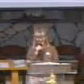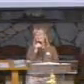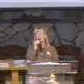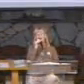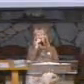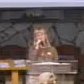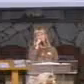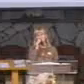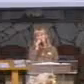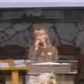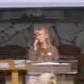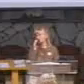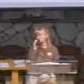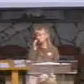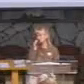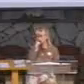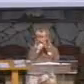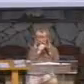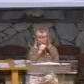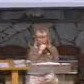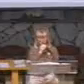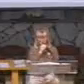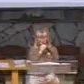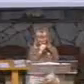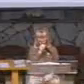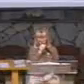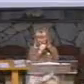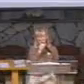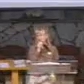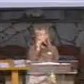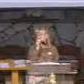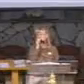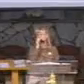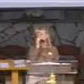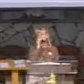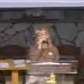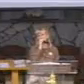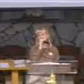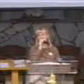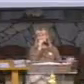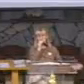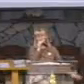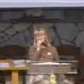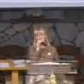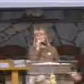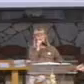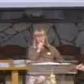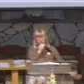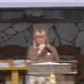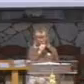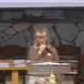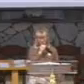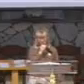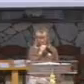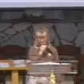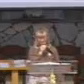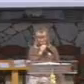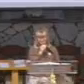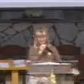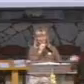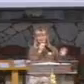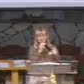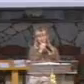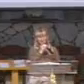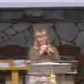Okay, you know, this year our theme's been based around Game Day Central, which is a sports theme, okay?